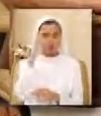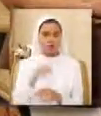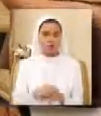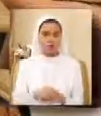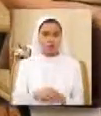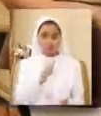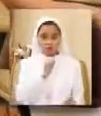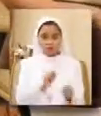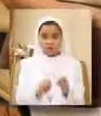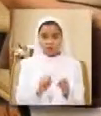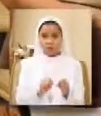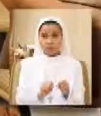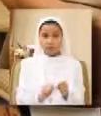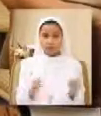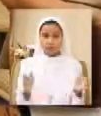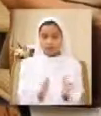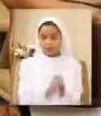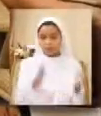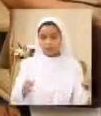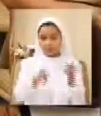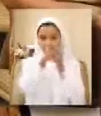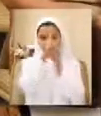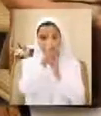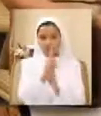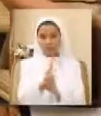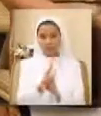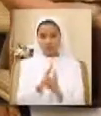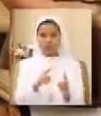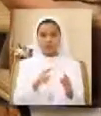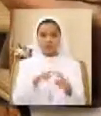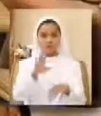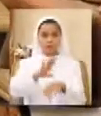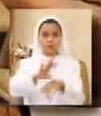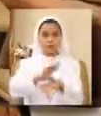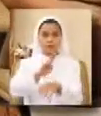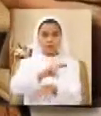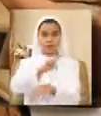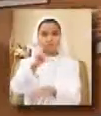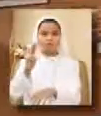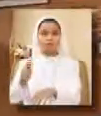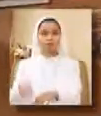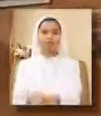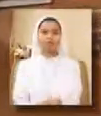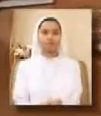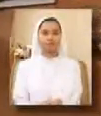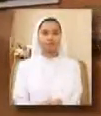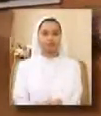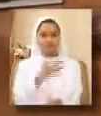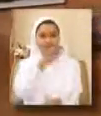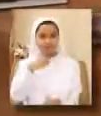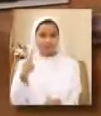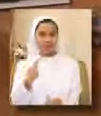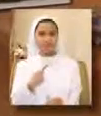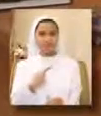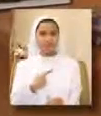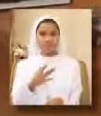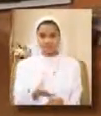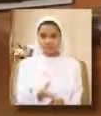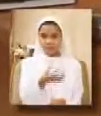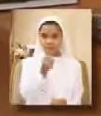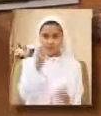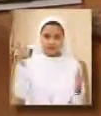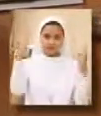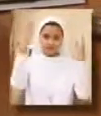Cáceres. Sana nga, Bishop, may sarili kang cameraman doon. Nakasama yung kumusta po, Bishop Tim. For that purpose, ano? Oo